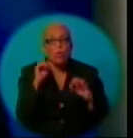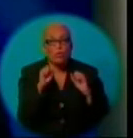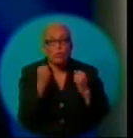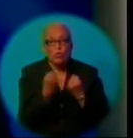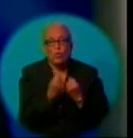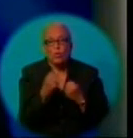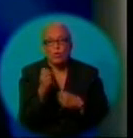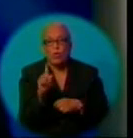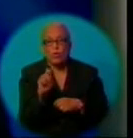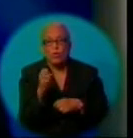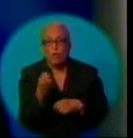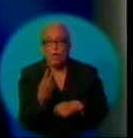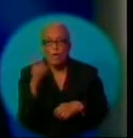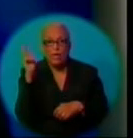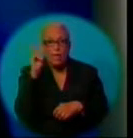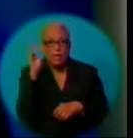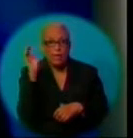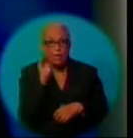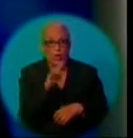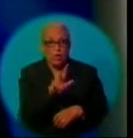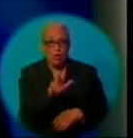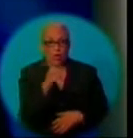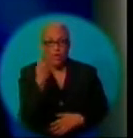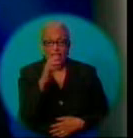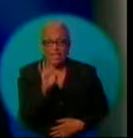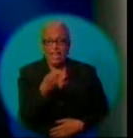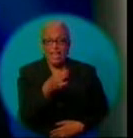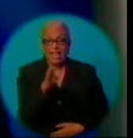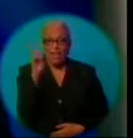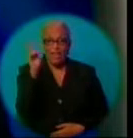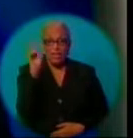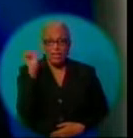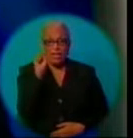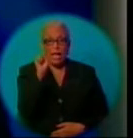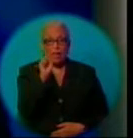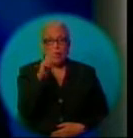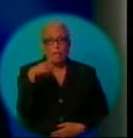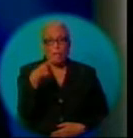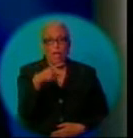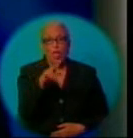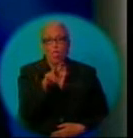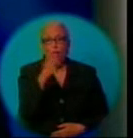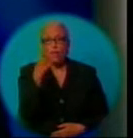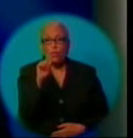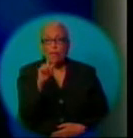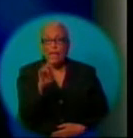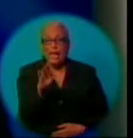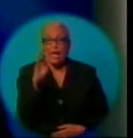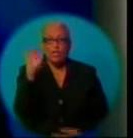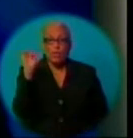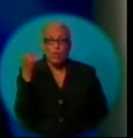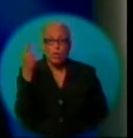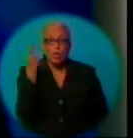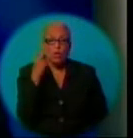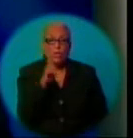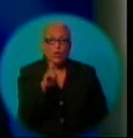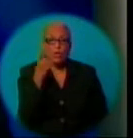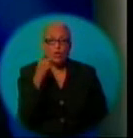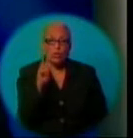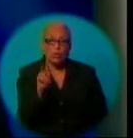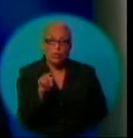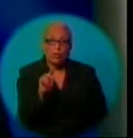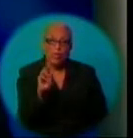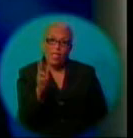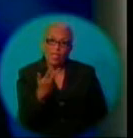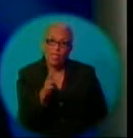just 112. Kevin McLean took 3 for 19, Veerasamy Permal 3 for 29, and Jason Holder 2 for